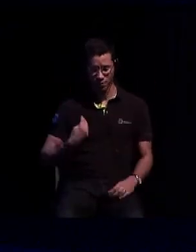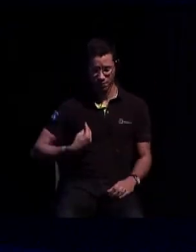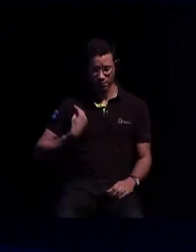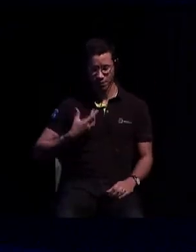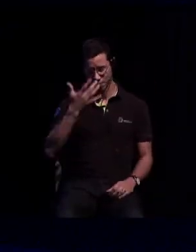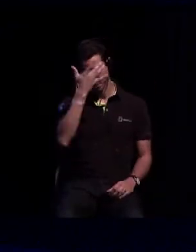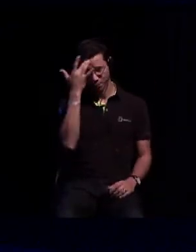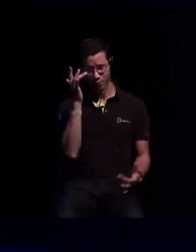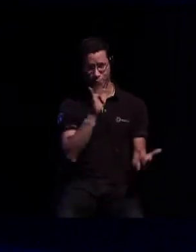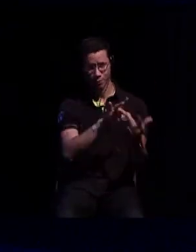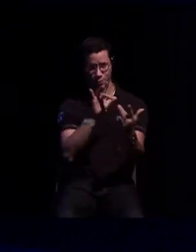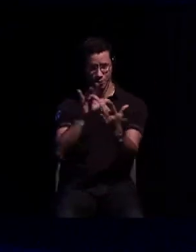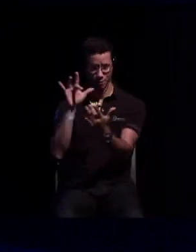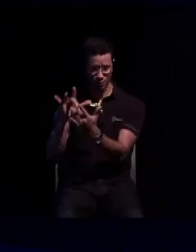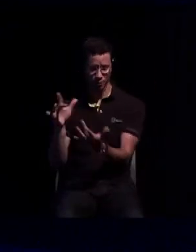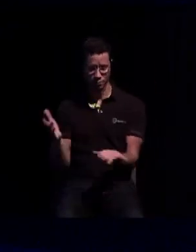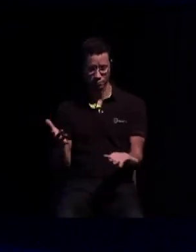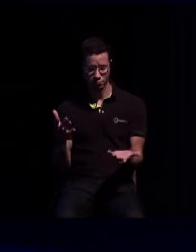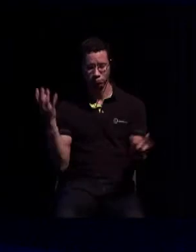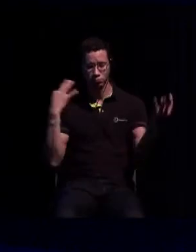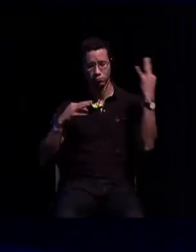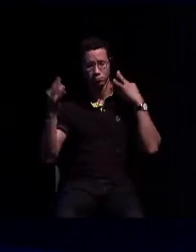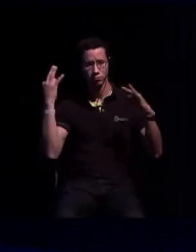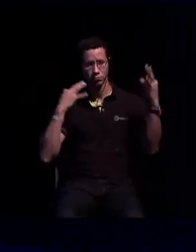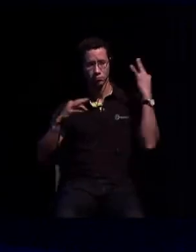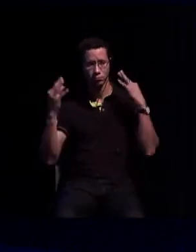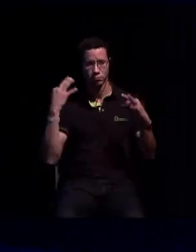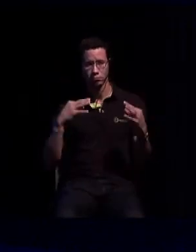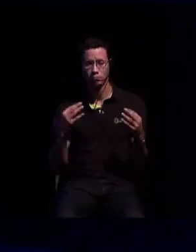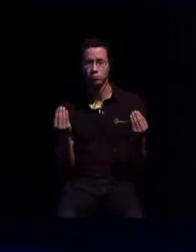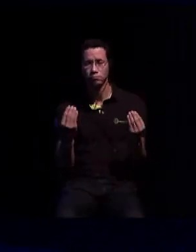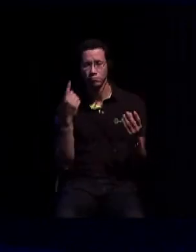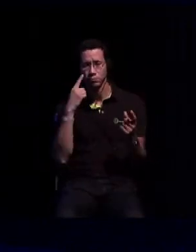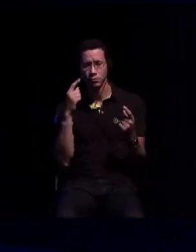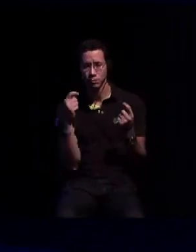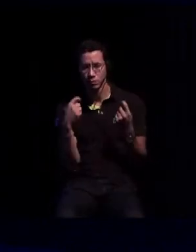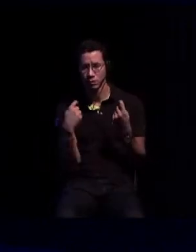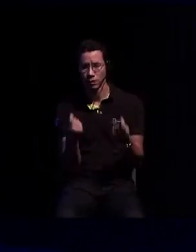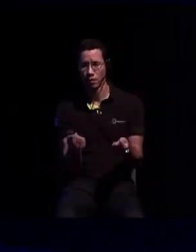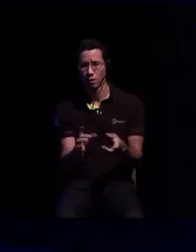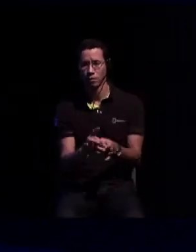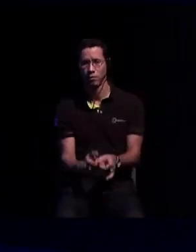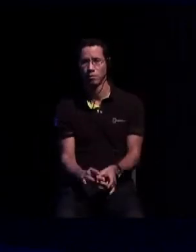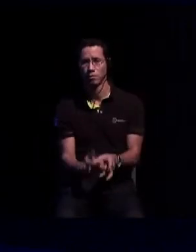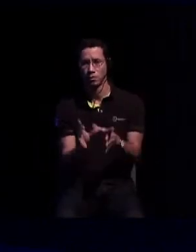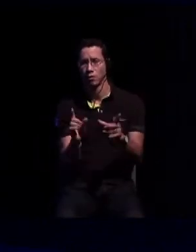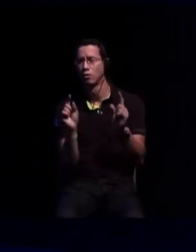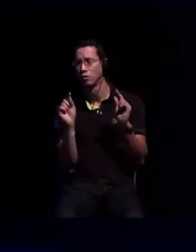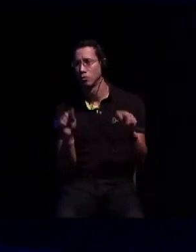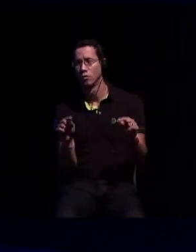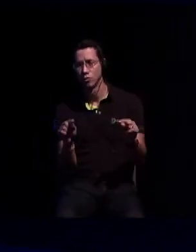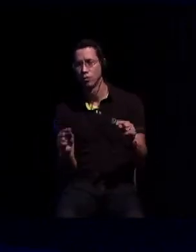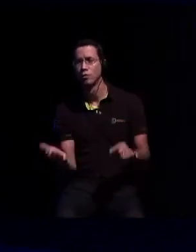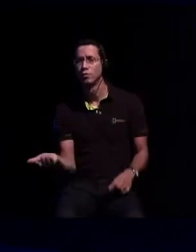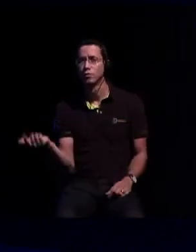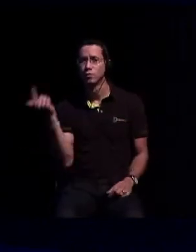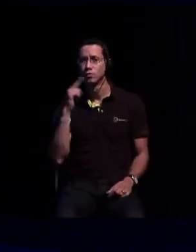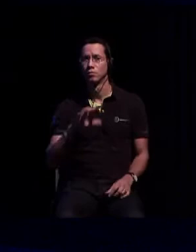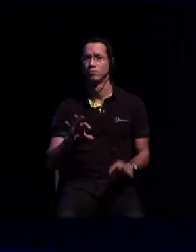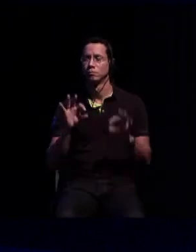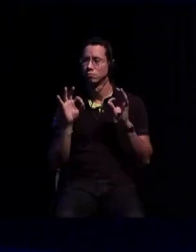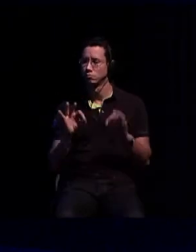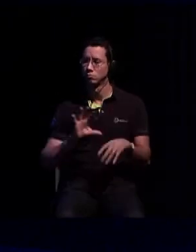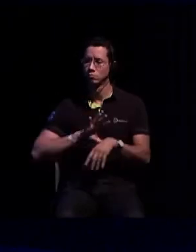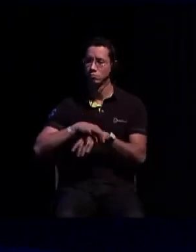then is tourism actually worth allowing or fostering? What can we do to ensure that tourism